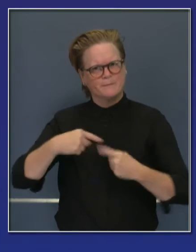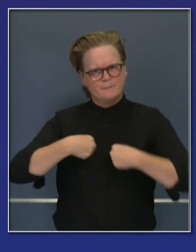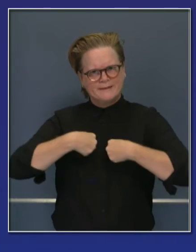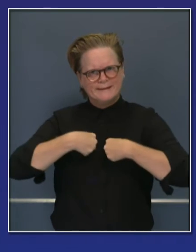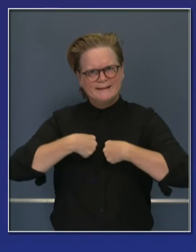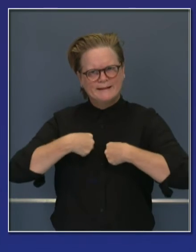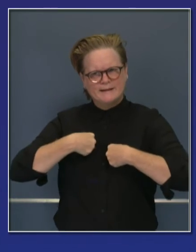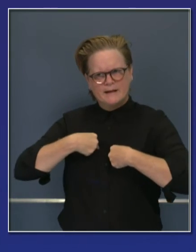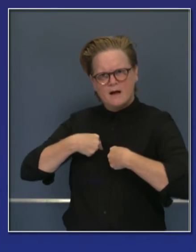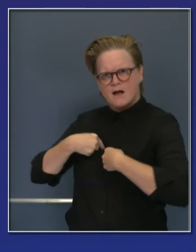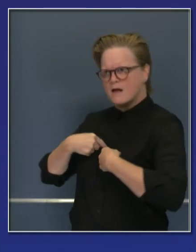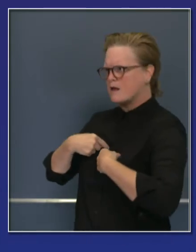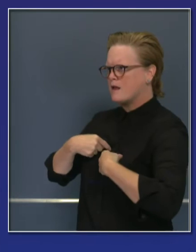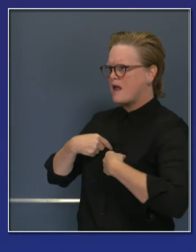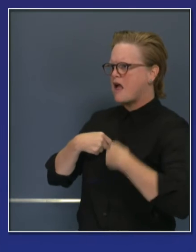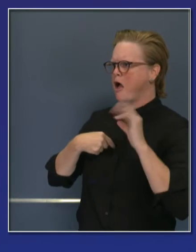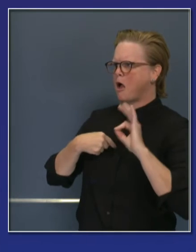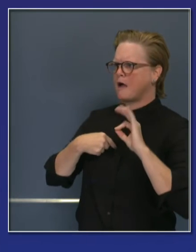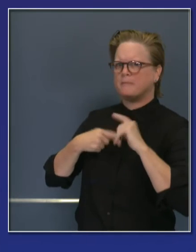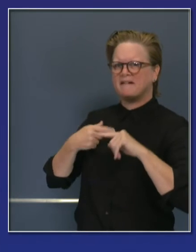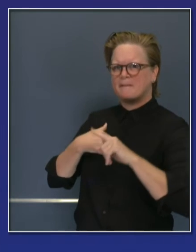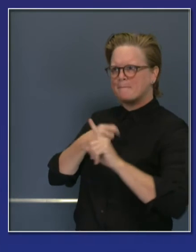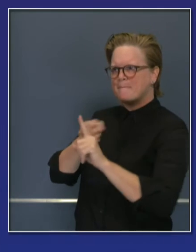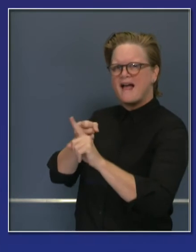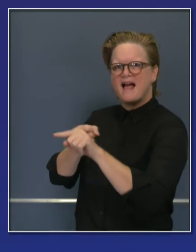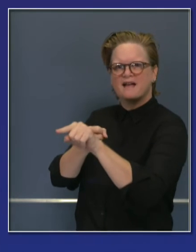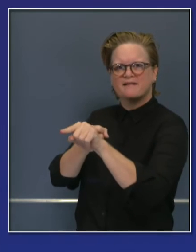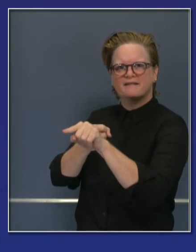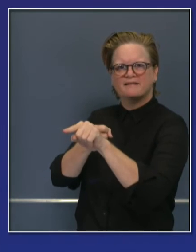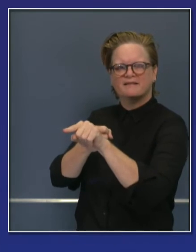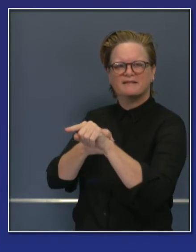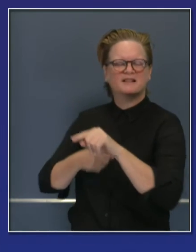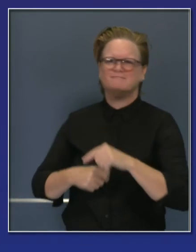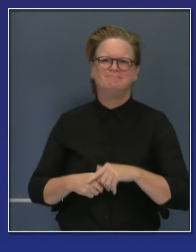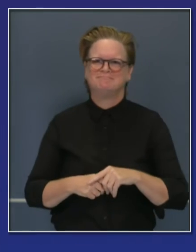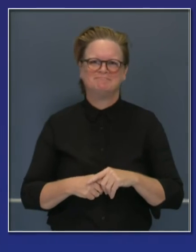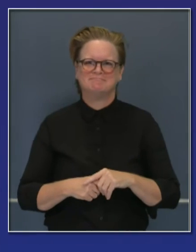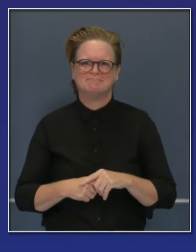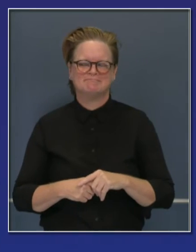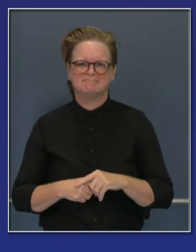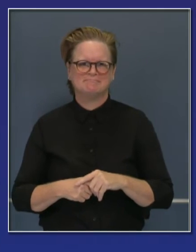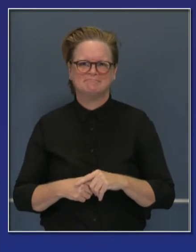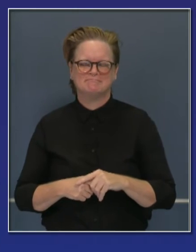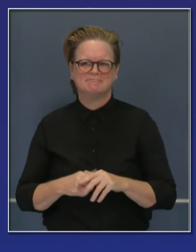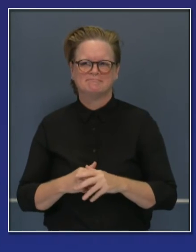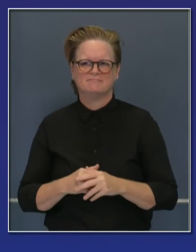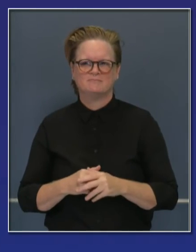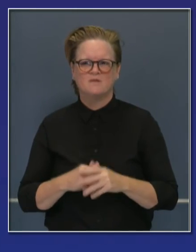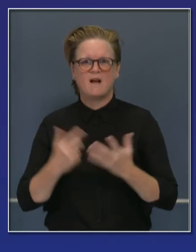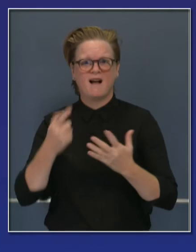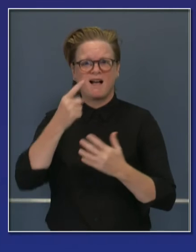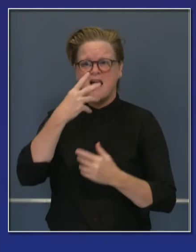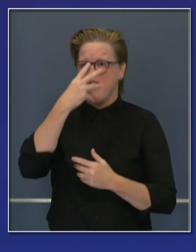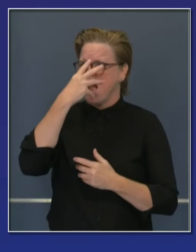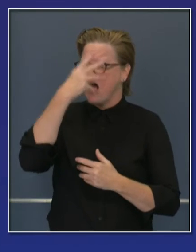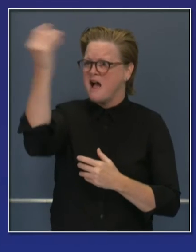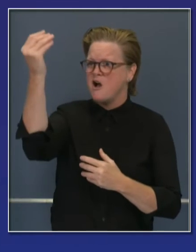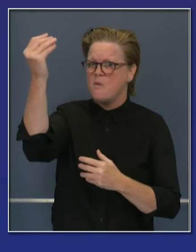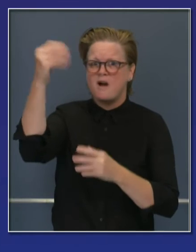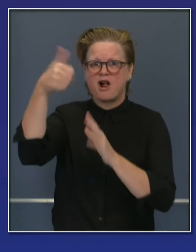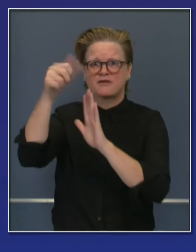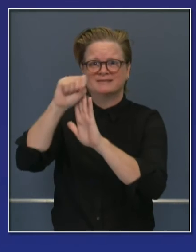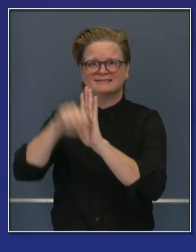a construct to minimize the amount of spread outside of jurisdictions, outside of regions. Again,